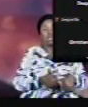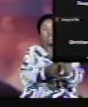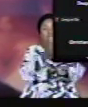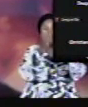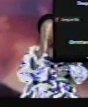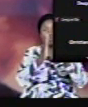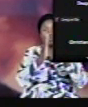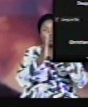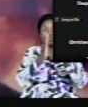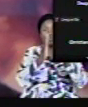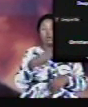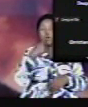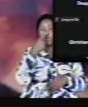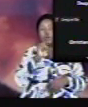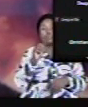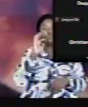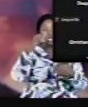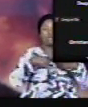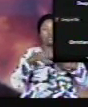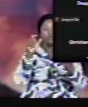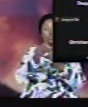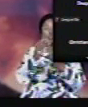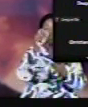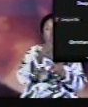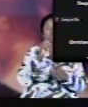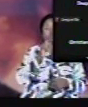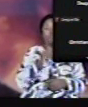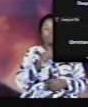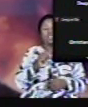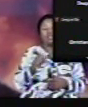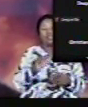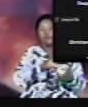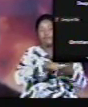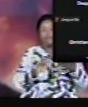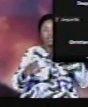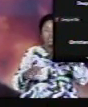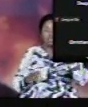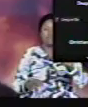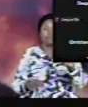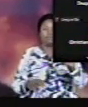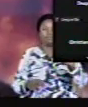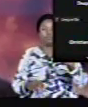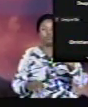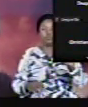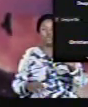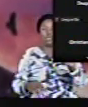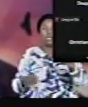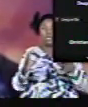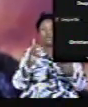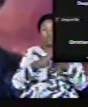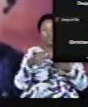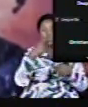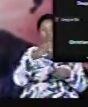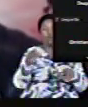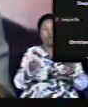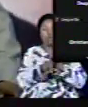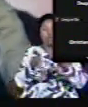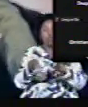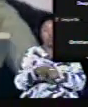whom he had chosen. Verse 3. And then he tells us to whom also he